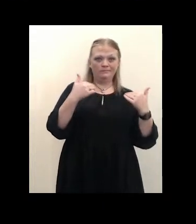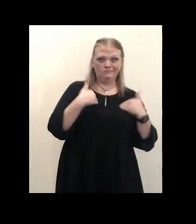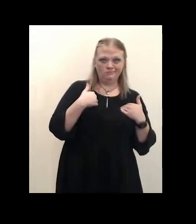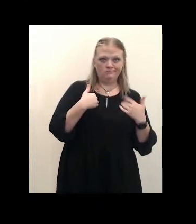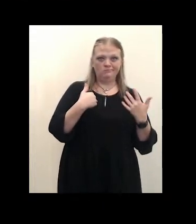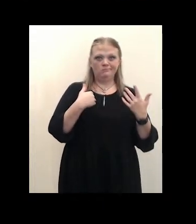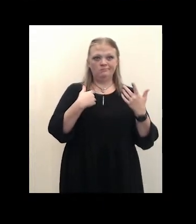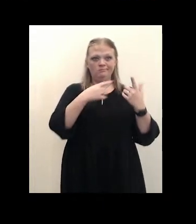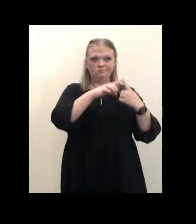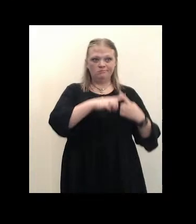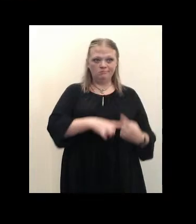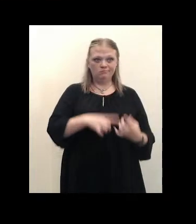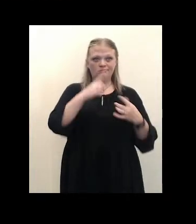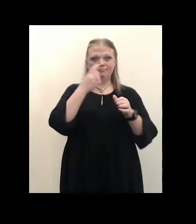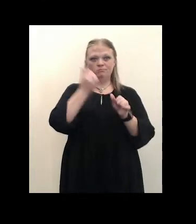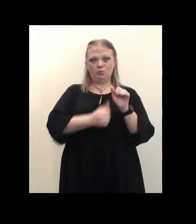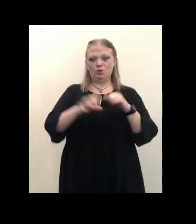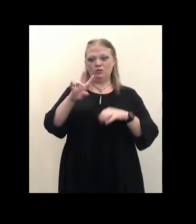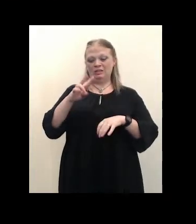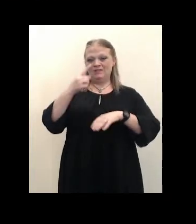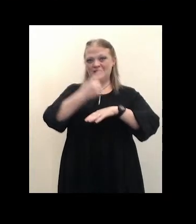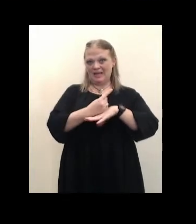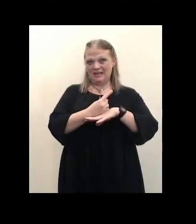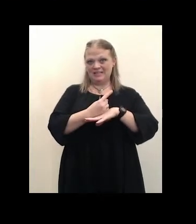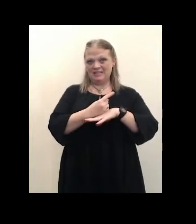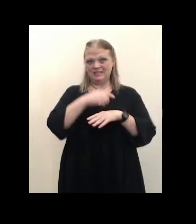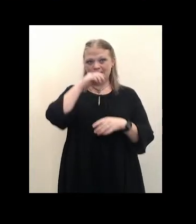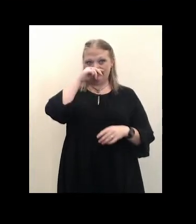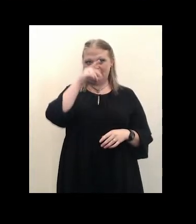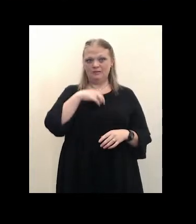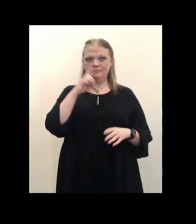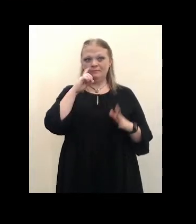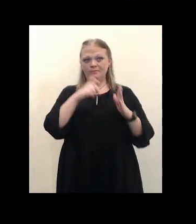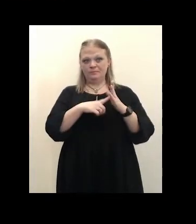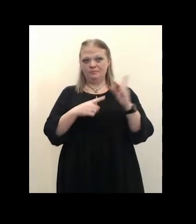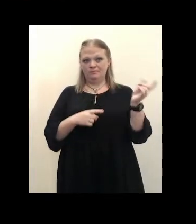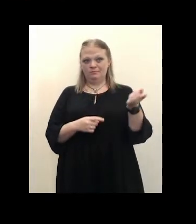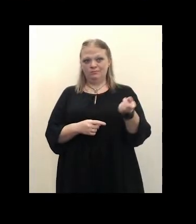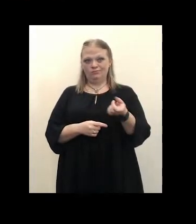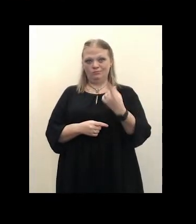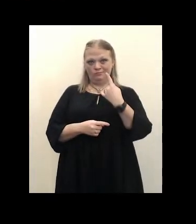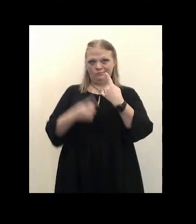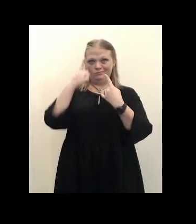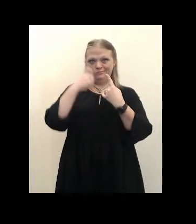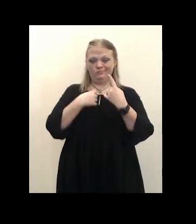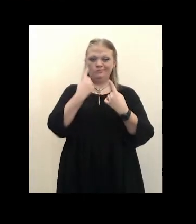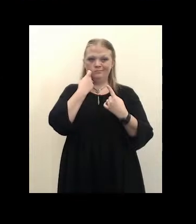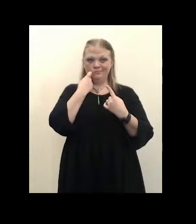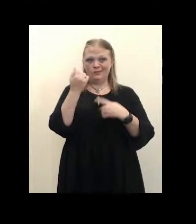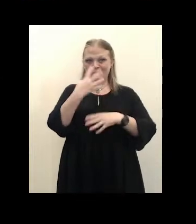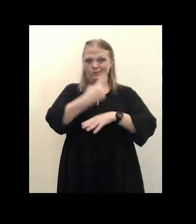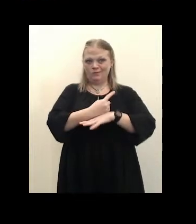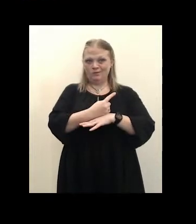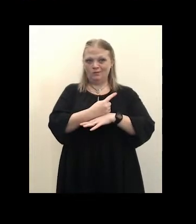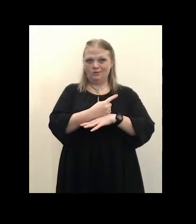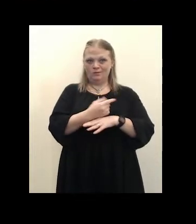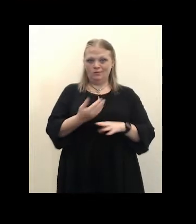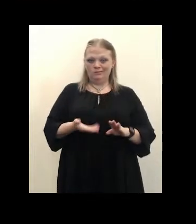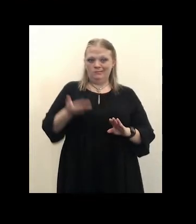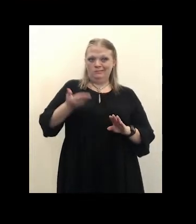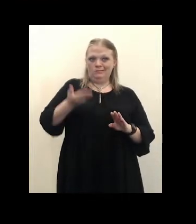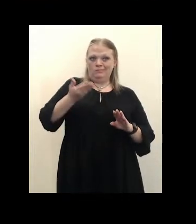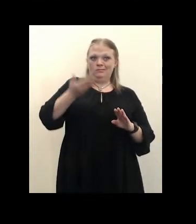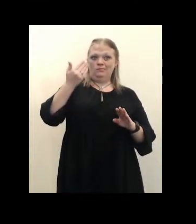case rate per 7 days. But as you will see just before, because of the most recent couple days, we're back up to 191 new